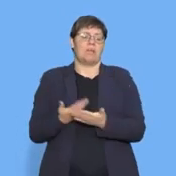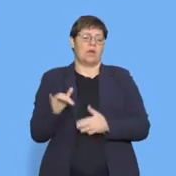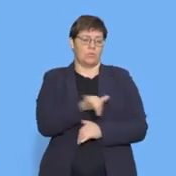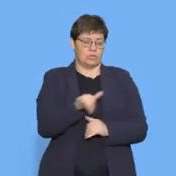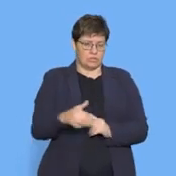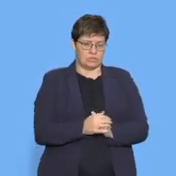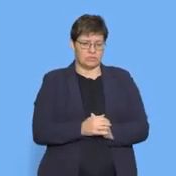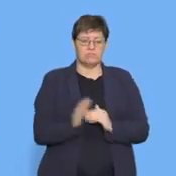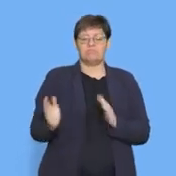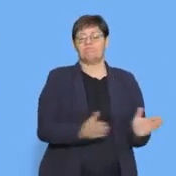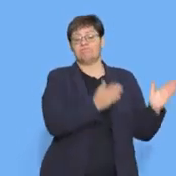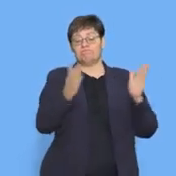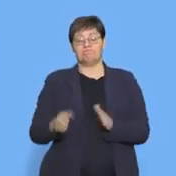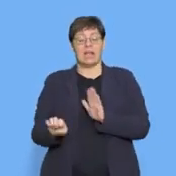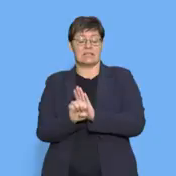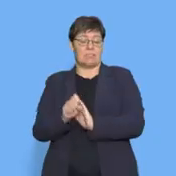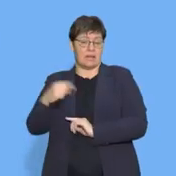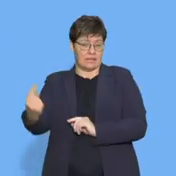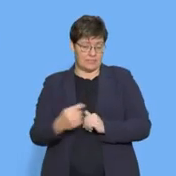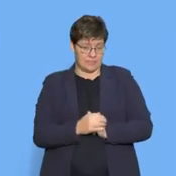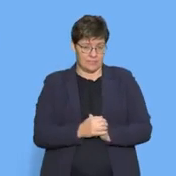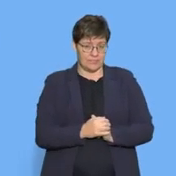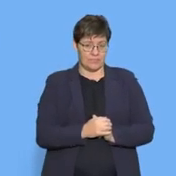apply. Let's try another example.